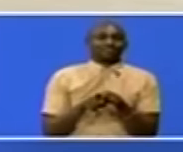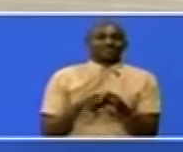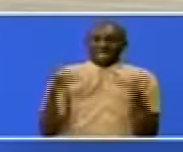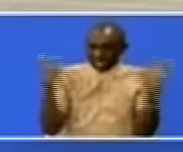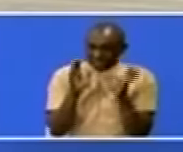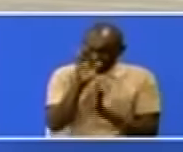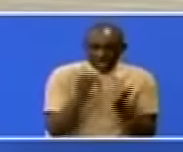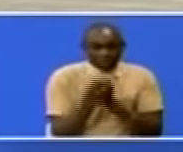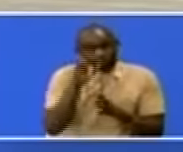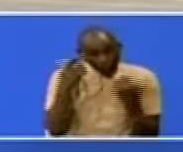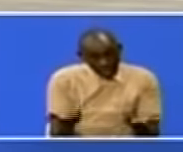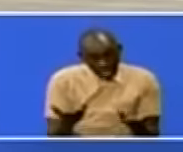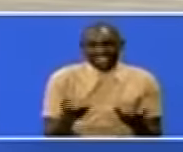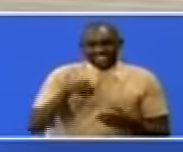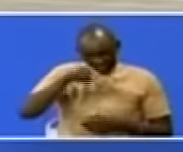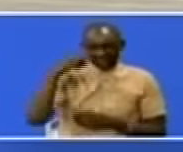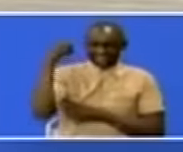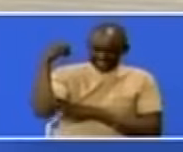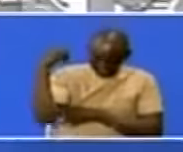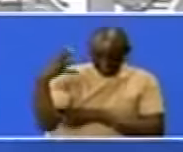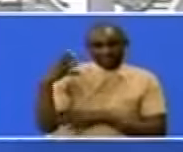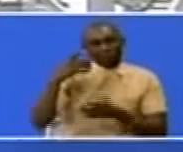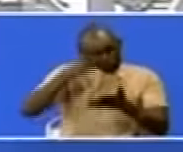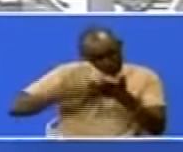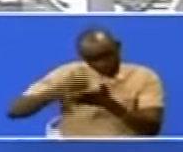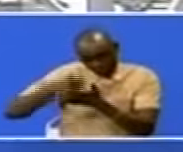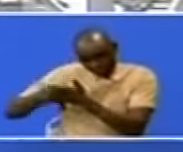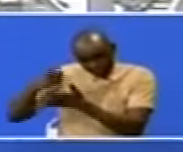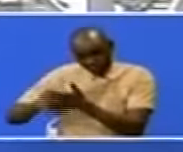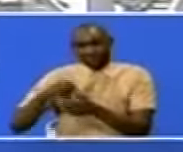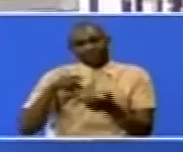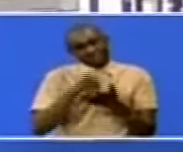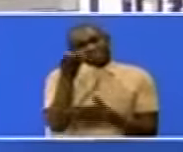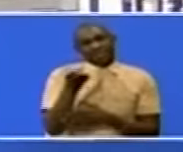company's growth was driven by increased electricity revenue of 14.7